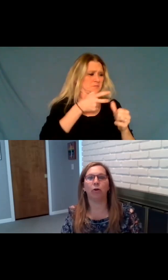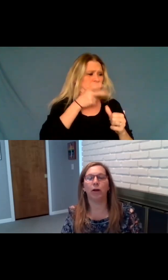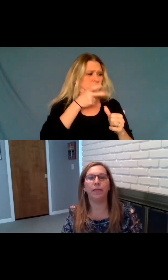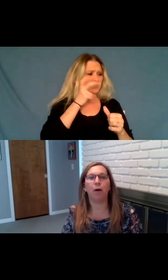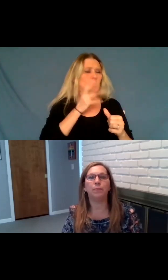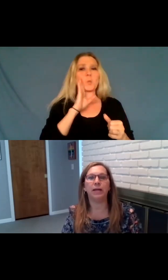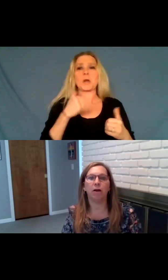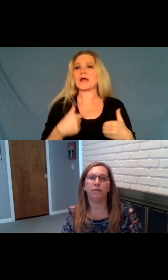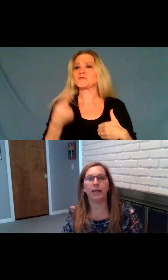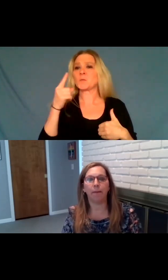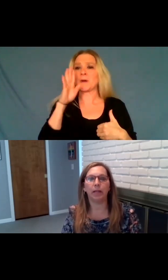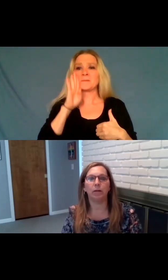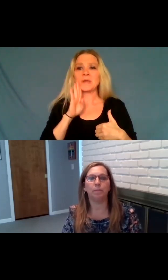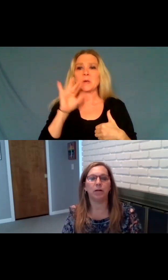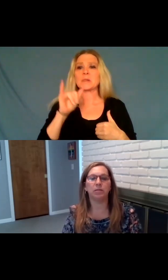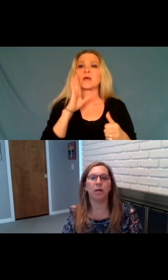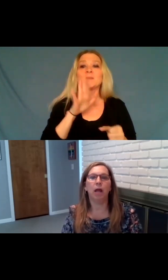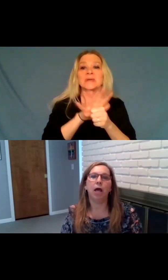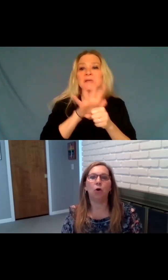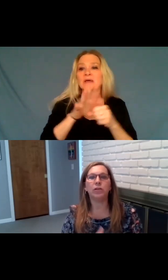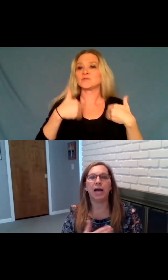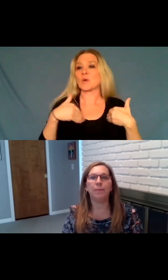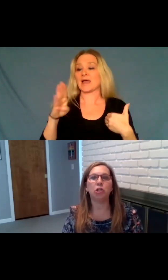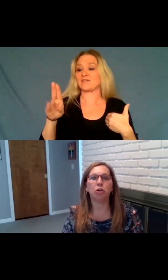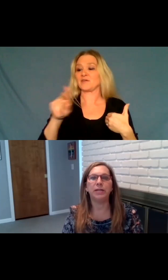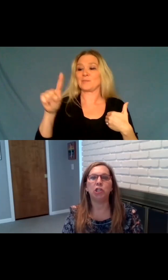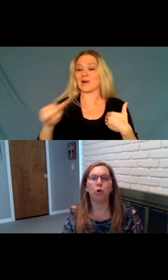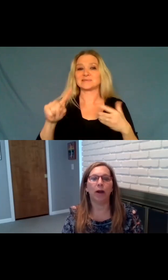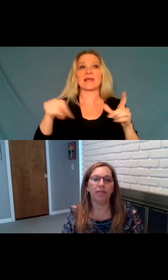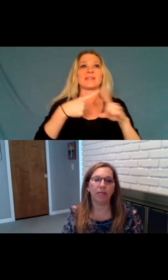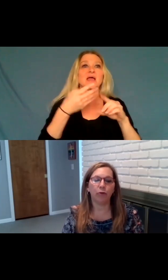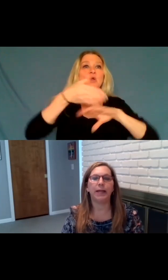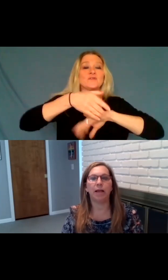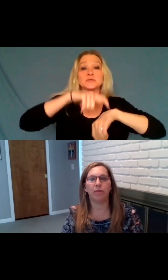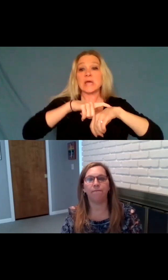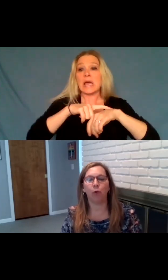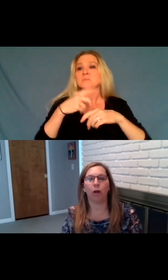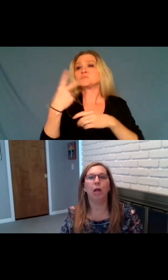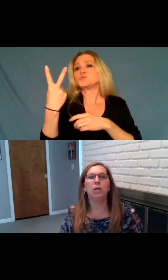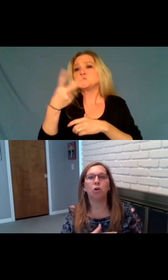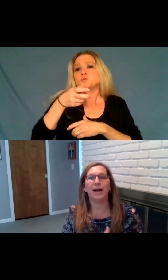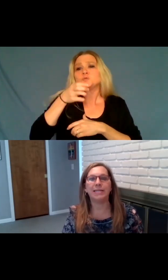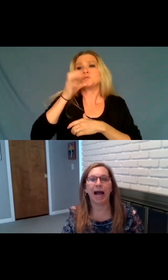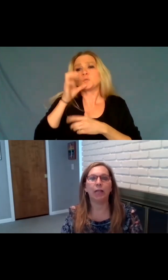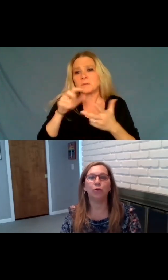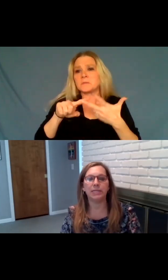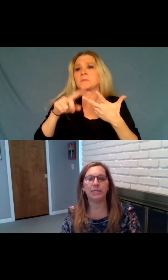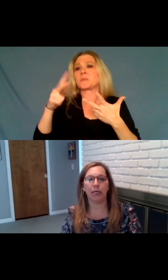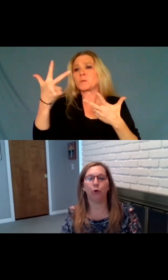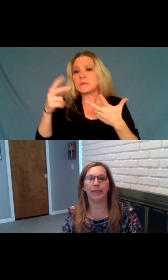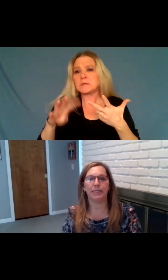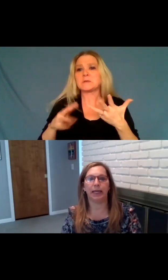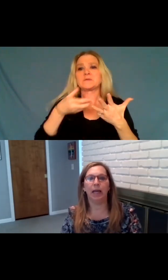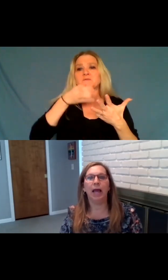one beer, and that would be enough to get me a little buzzed. And over time, it took me 2, and then 3, and then 4. So my tolerance